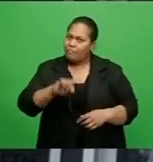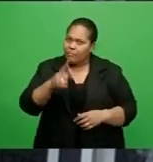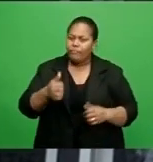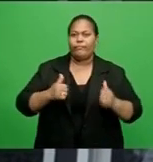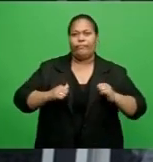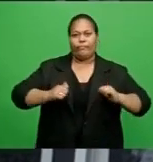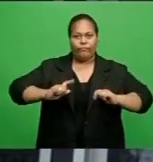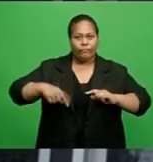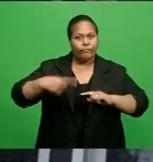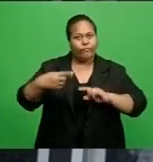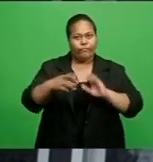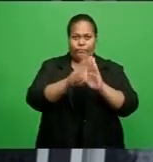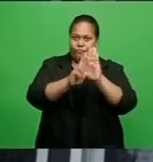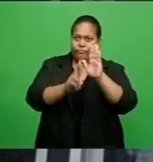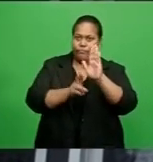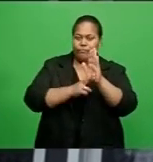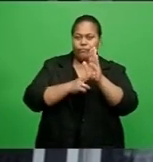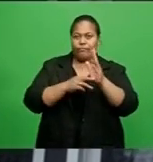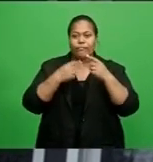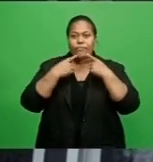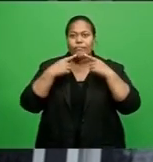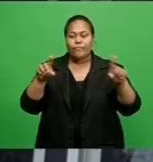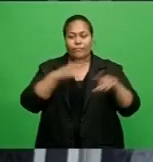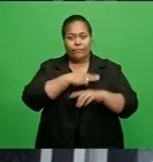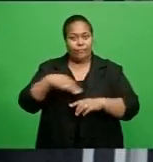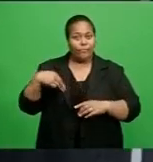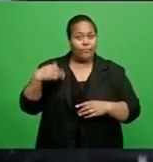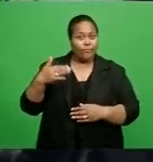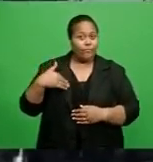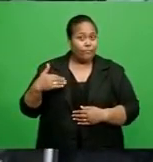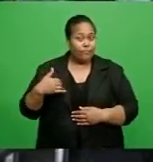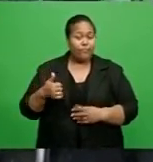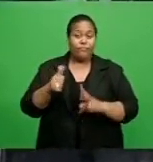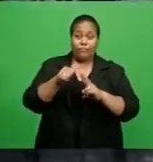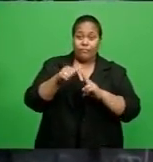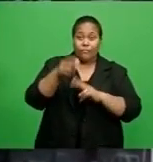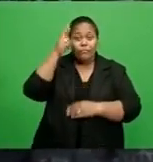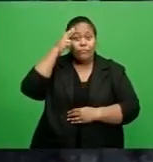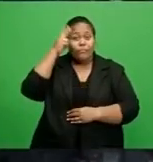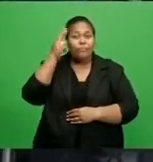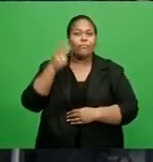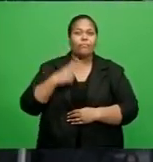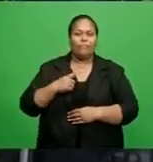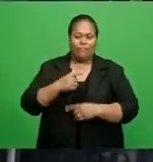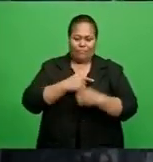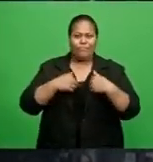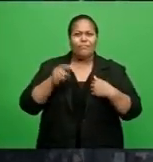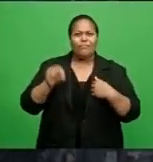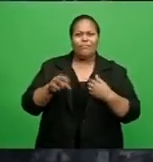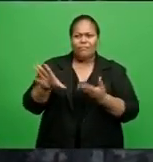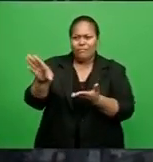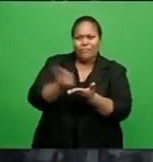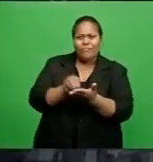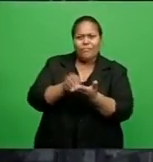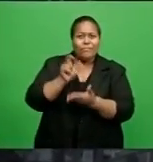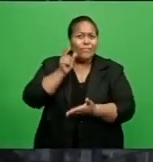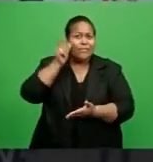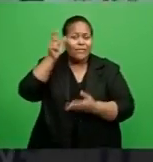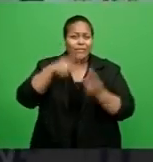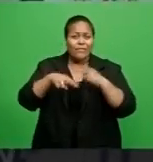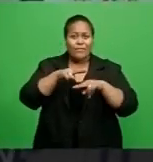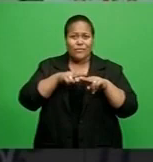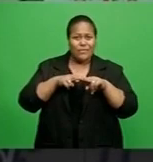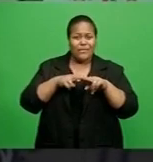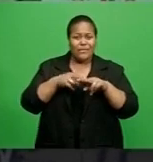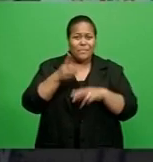by the Ministry of Health. This is also the reason why we need those that have a smartphone device to download the Care Fiji app.